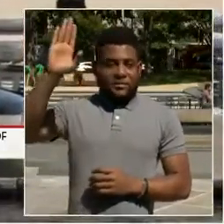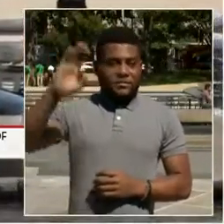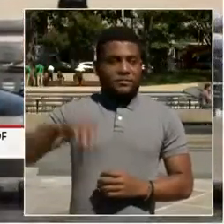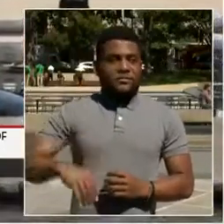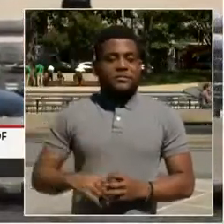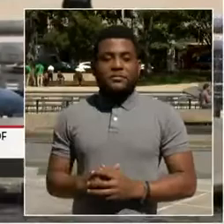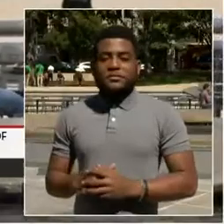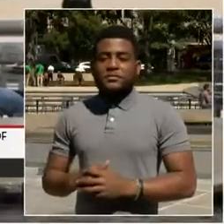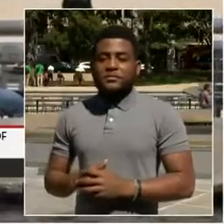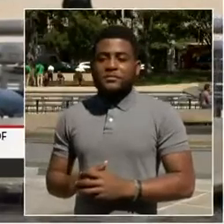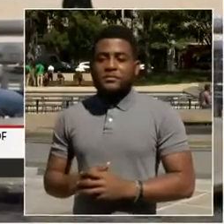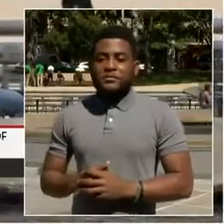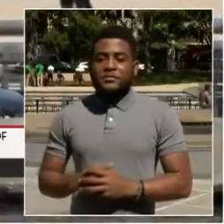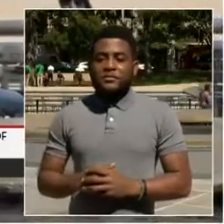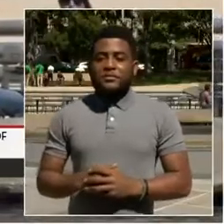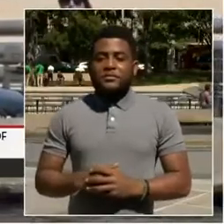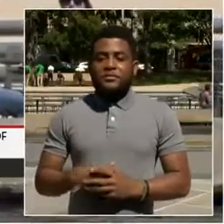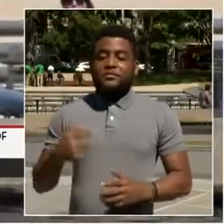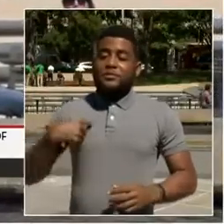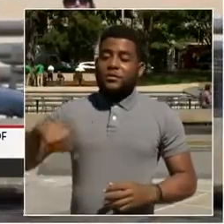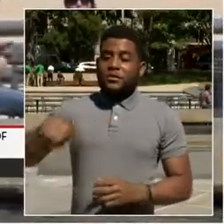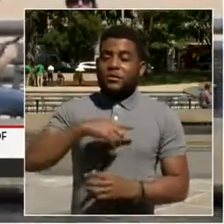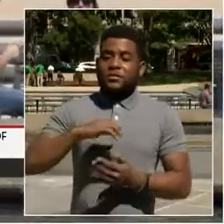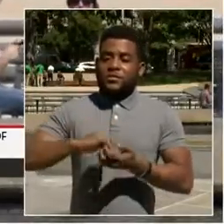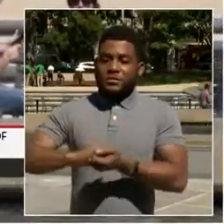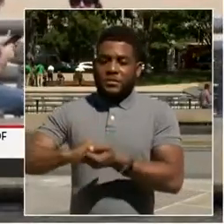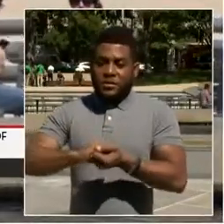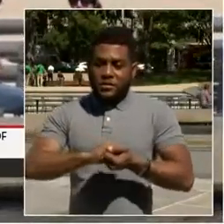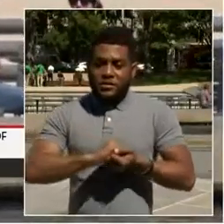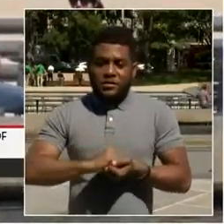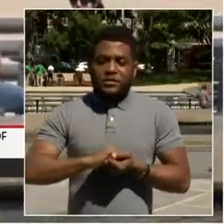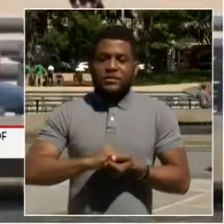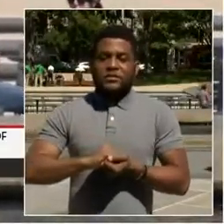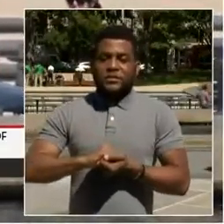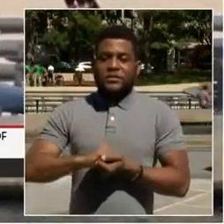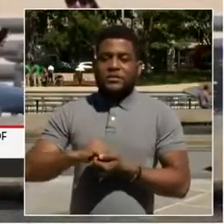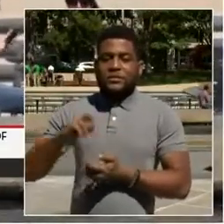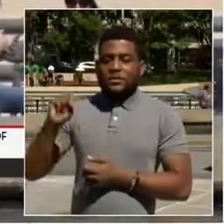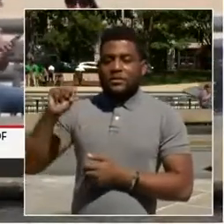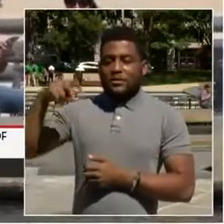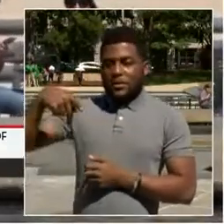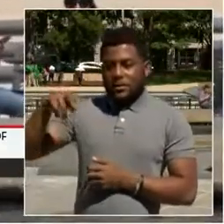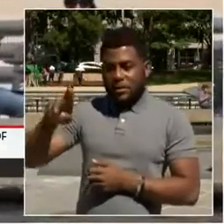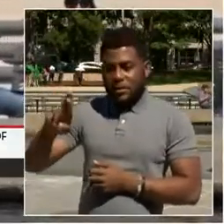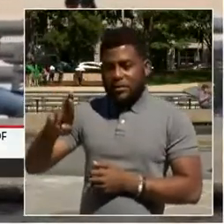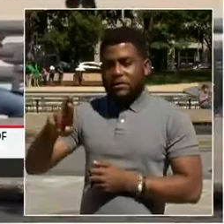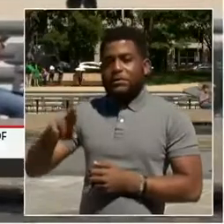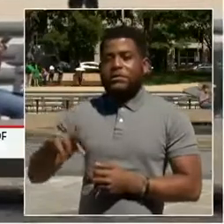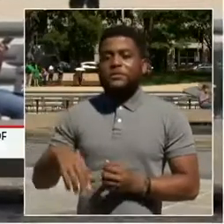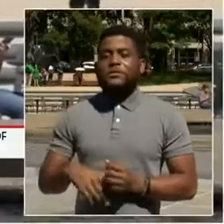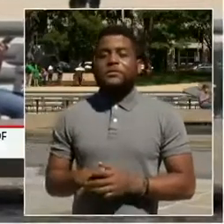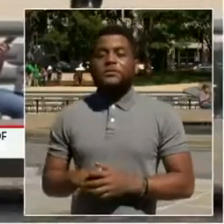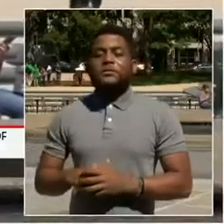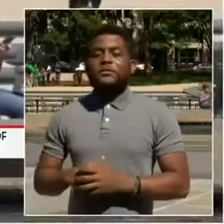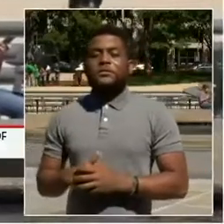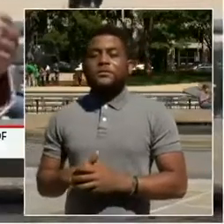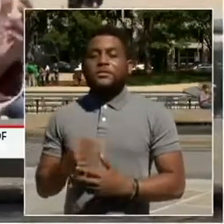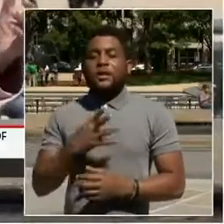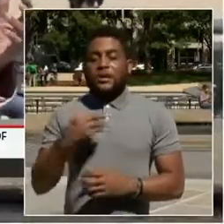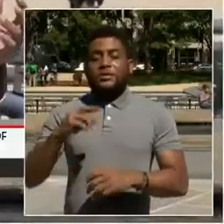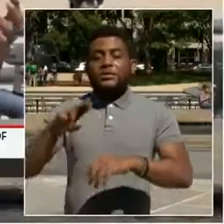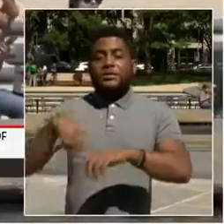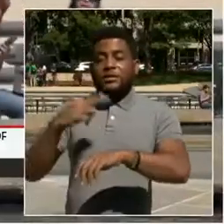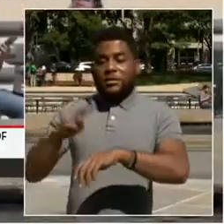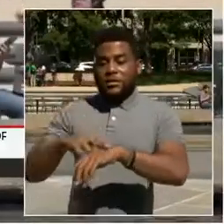our partners at the National Park Service, and ladies and gentlemen. Now, I don't know what